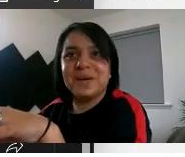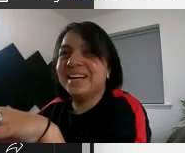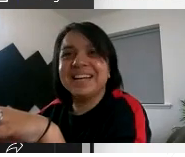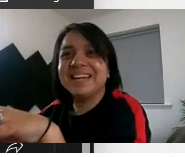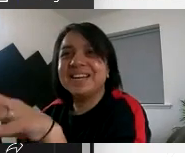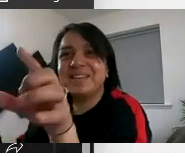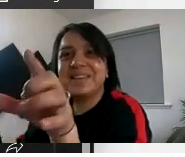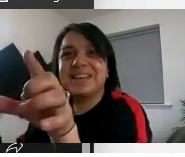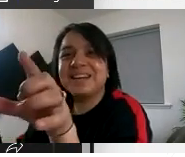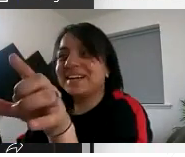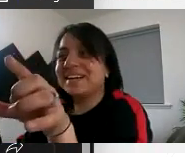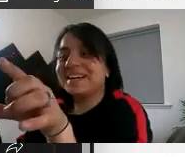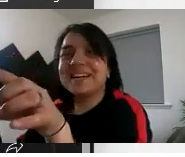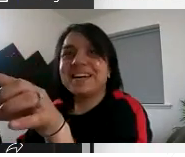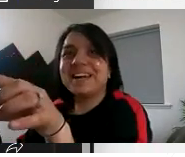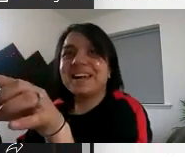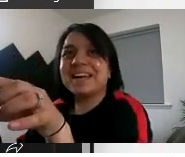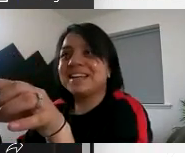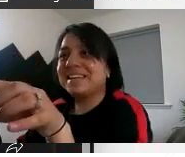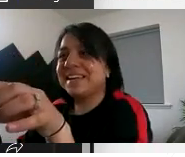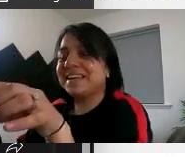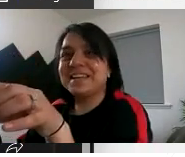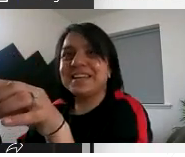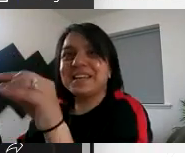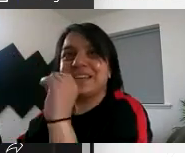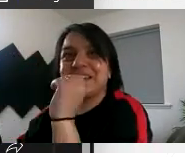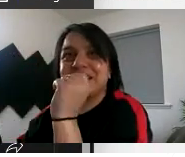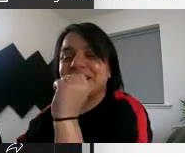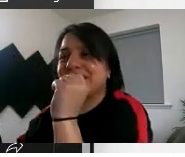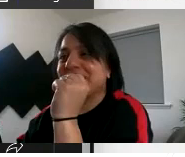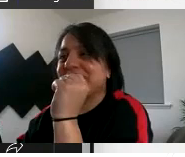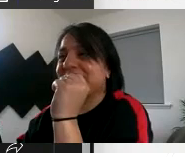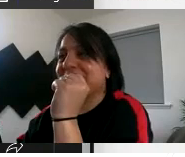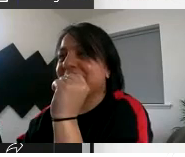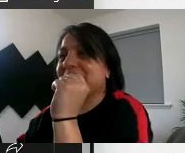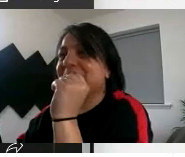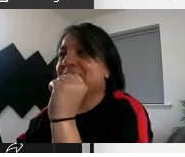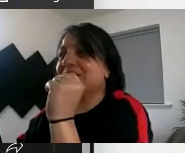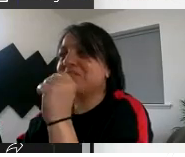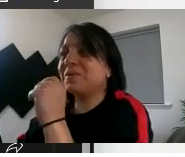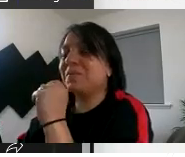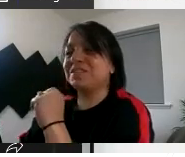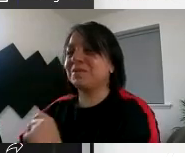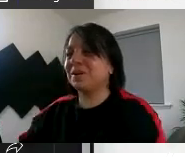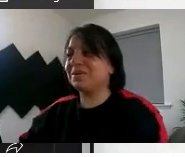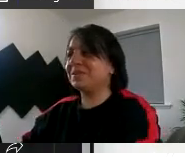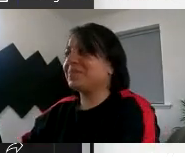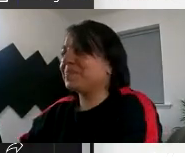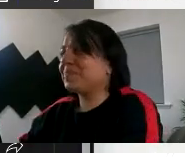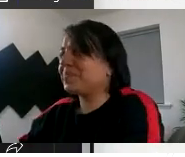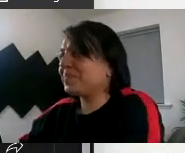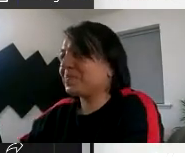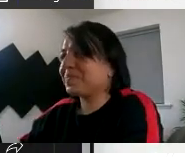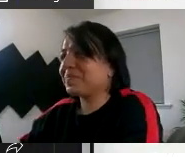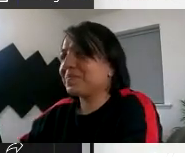No. About disappearing for 2 weeks or something like that. I picked that bit up. Let's do it with subtitles. To